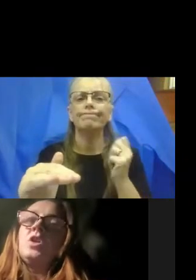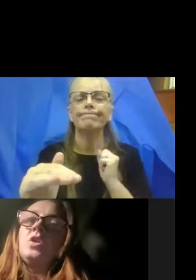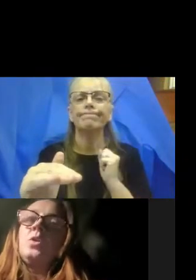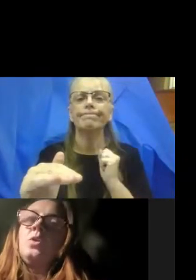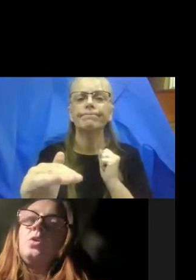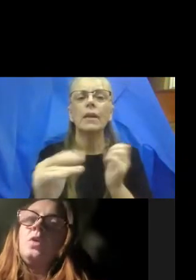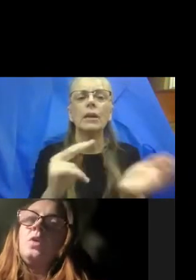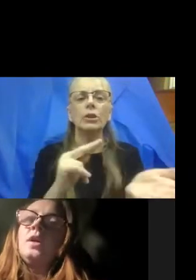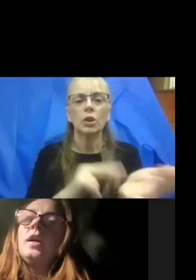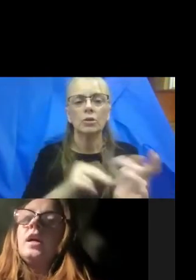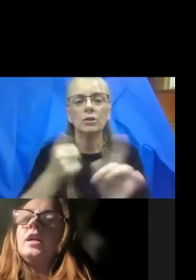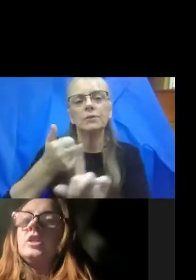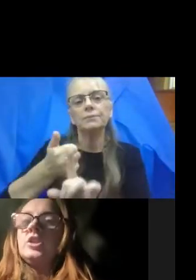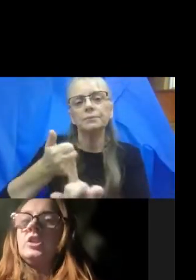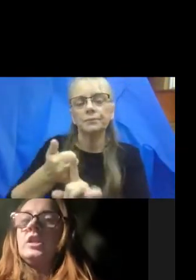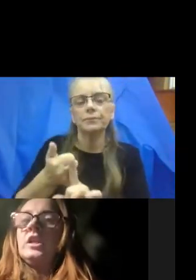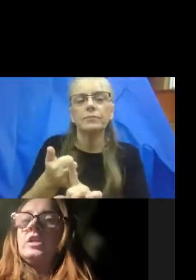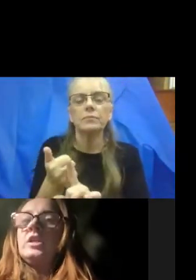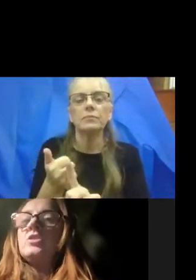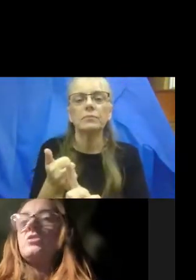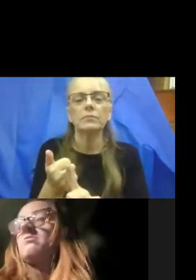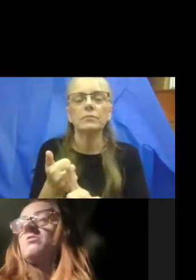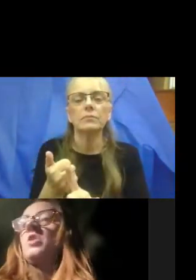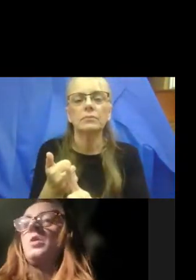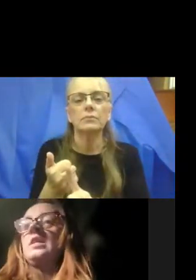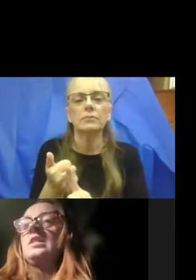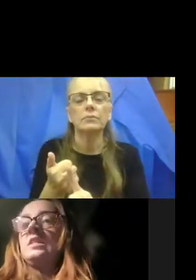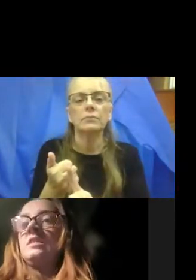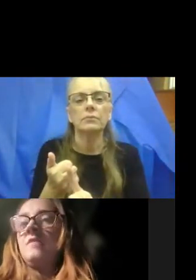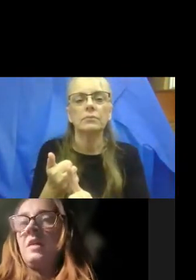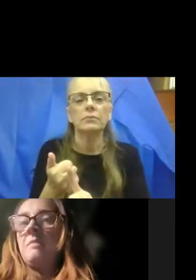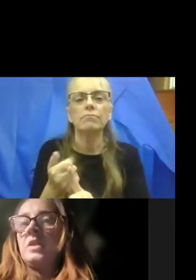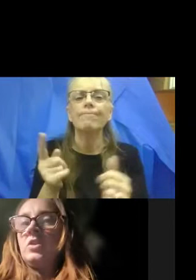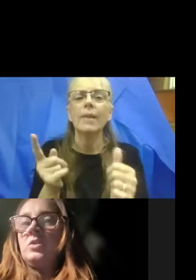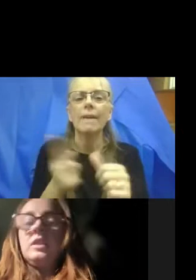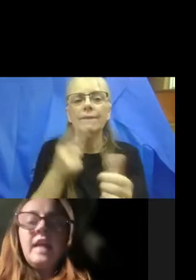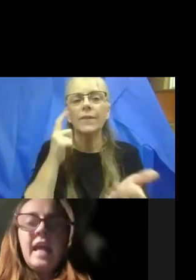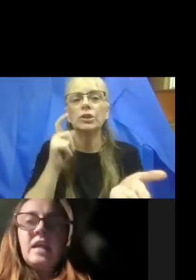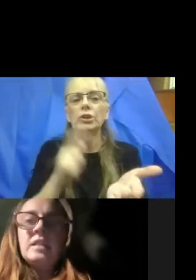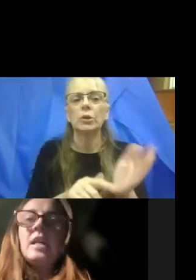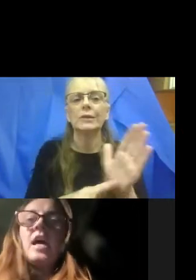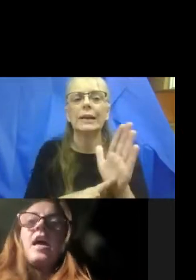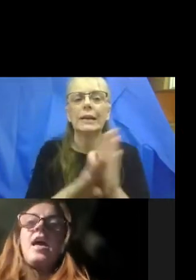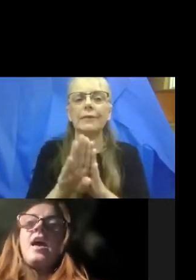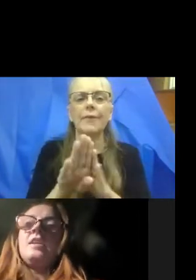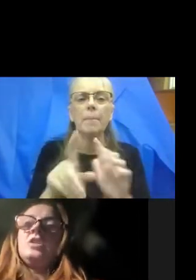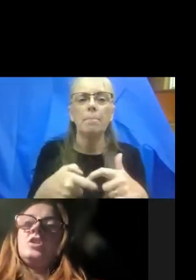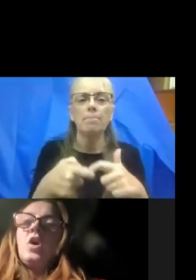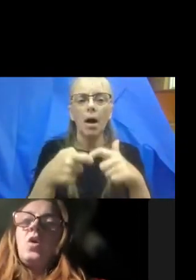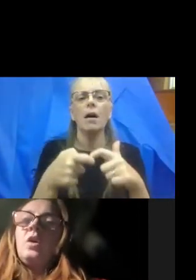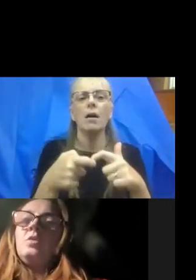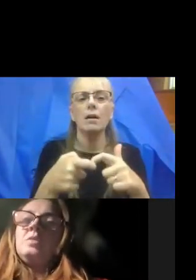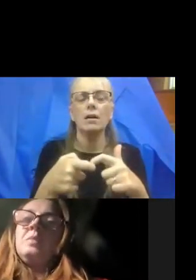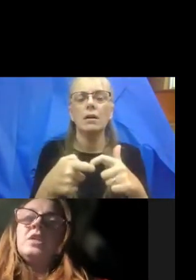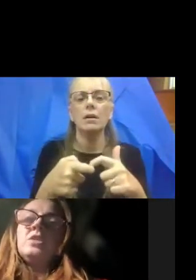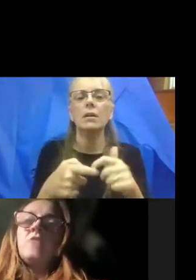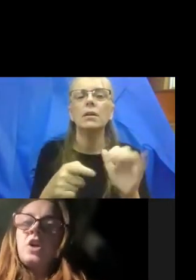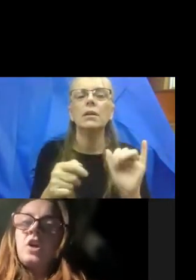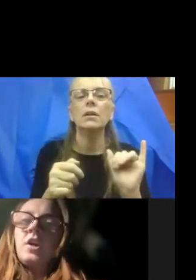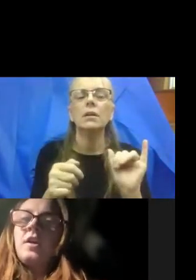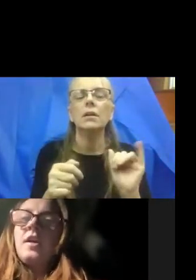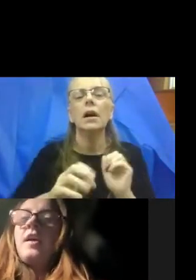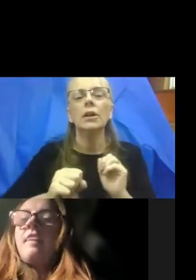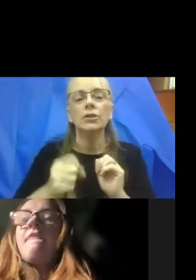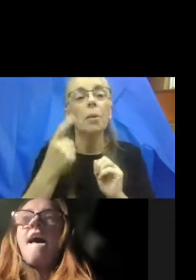person who initially noticed his developmental delays. And so it was because of